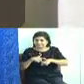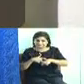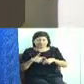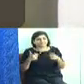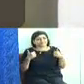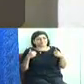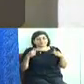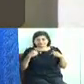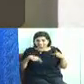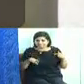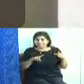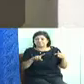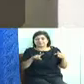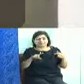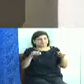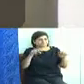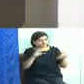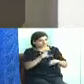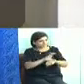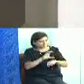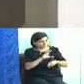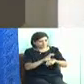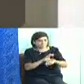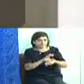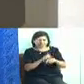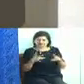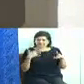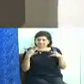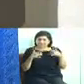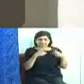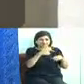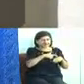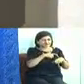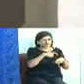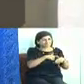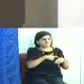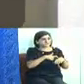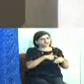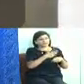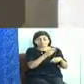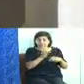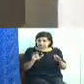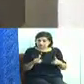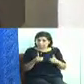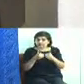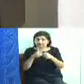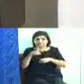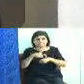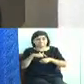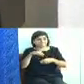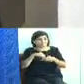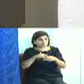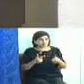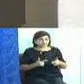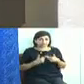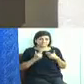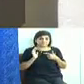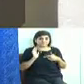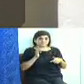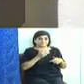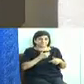the life of this church. These are exciting times and challenging times in the life of our